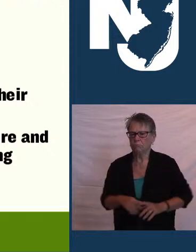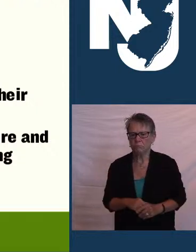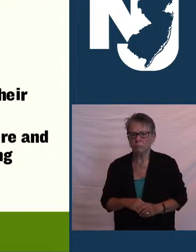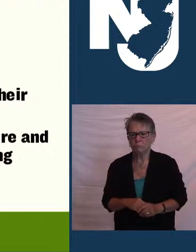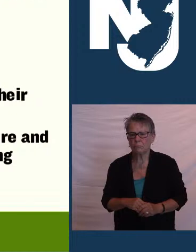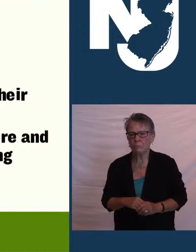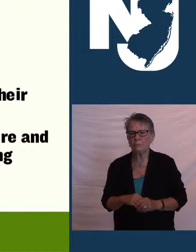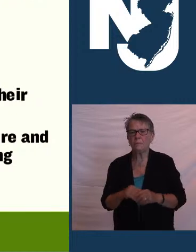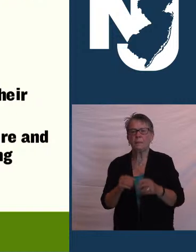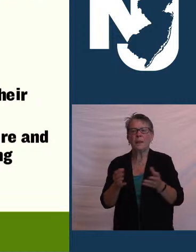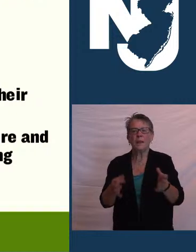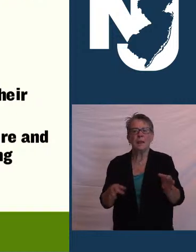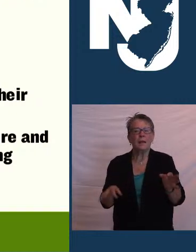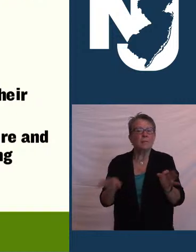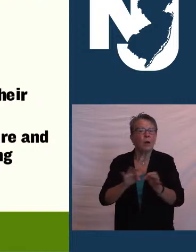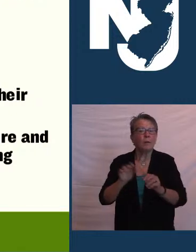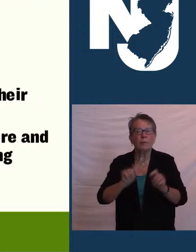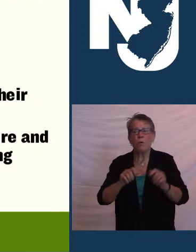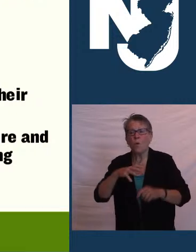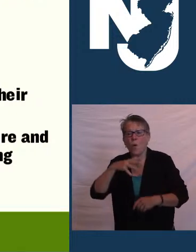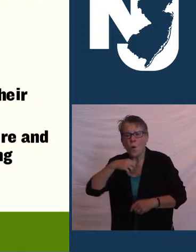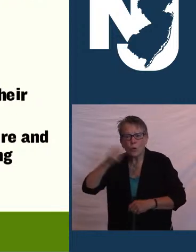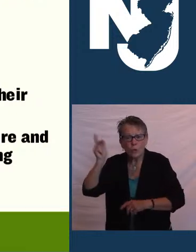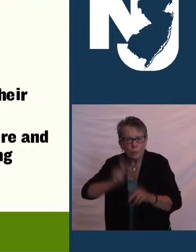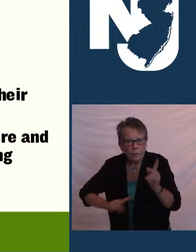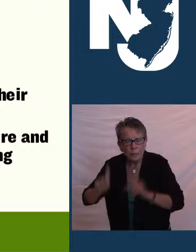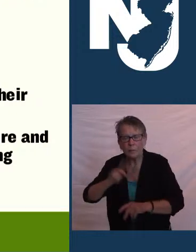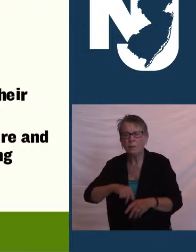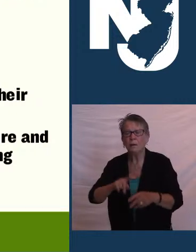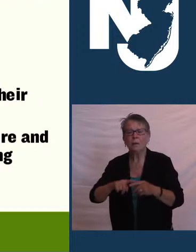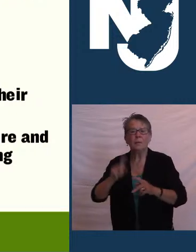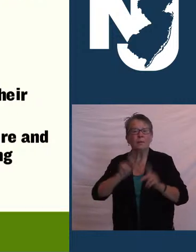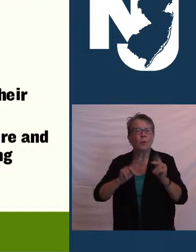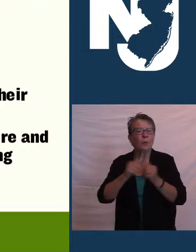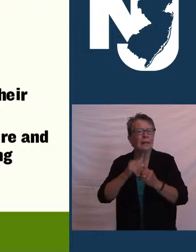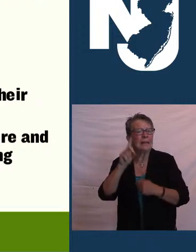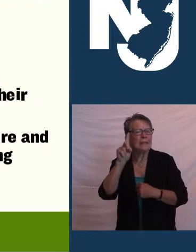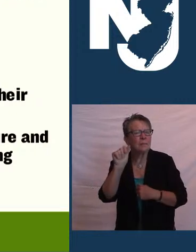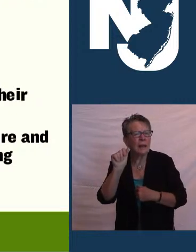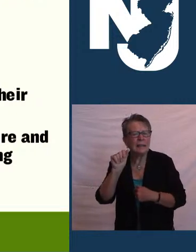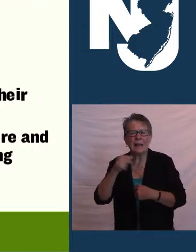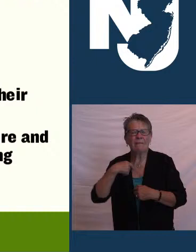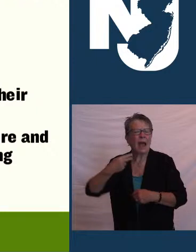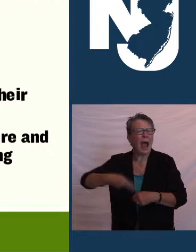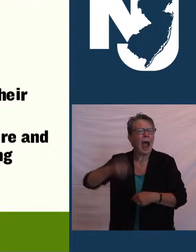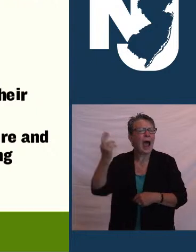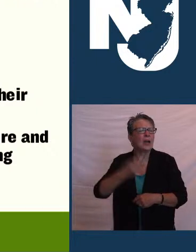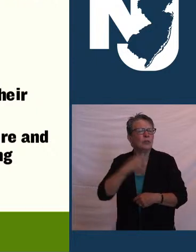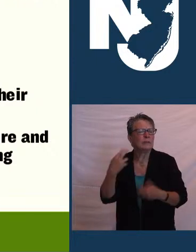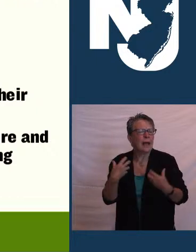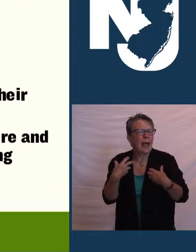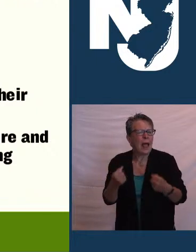and others at greater risk. And I think Judy's going to go through a couple of examples of lines